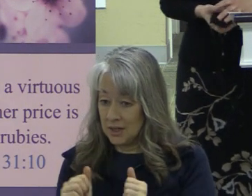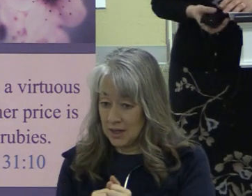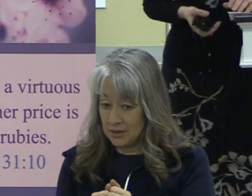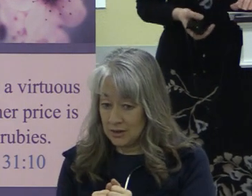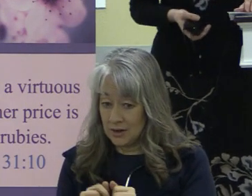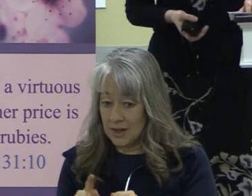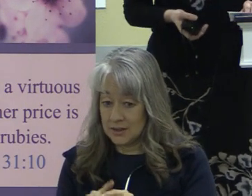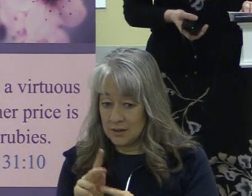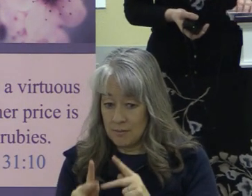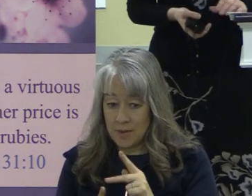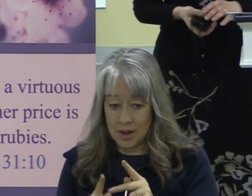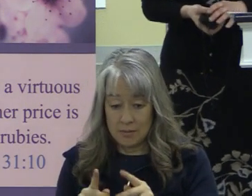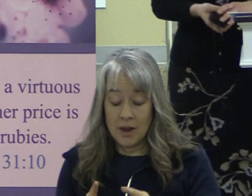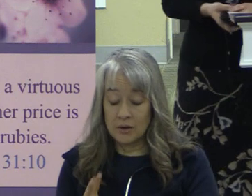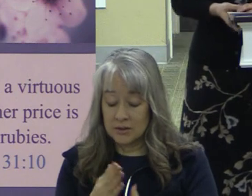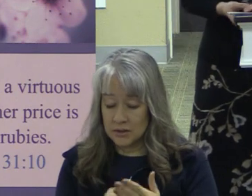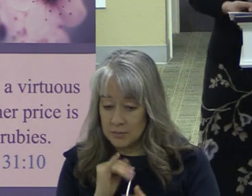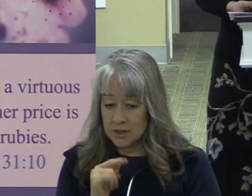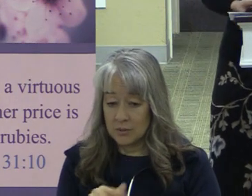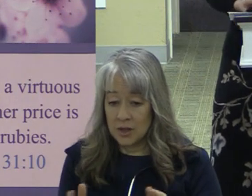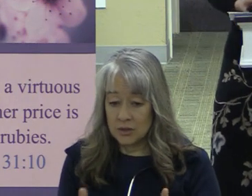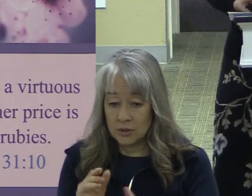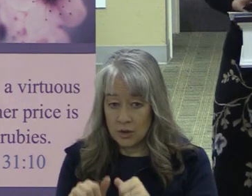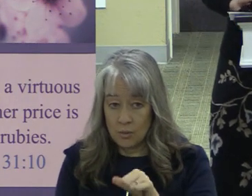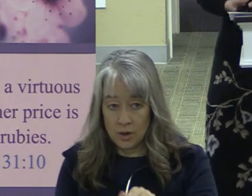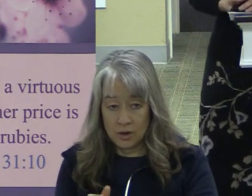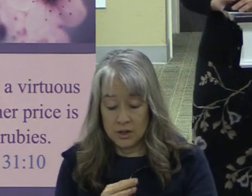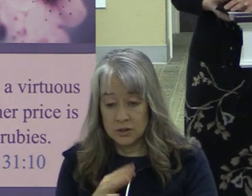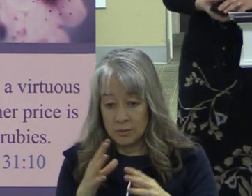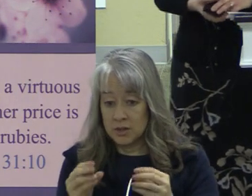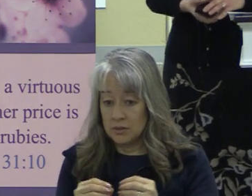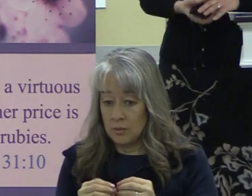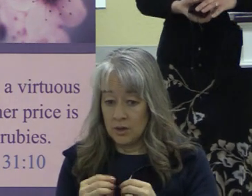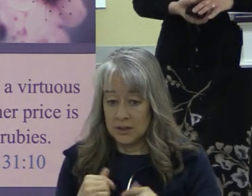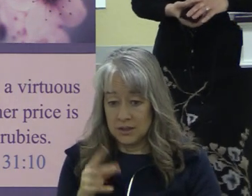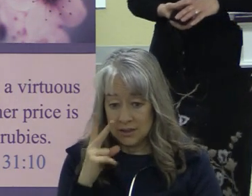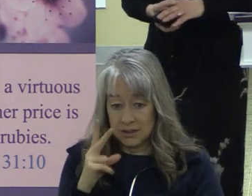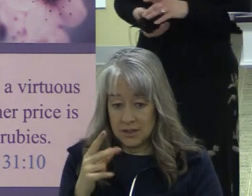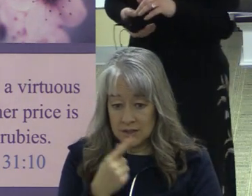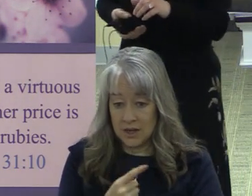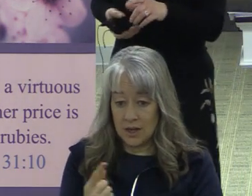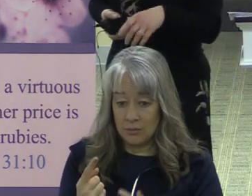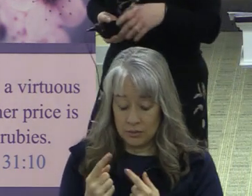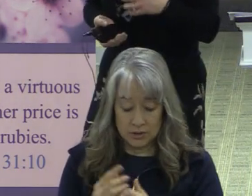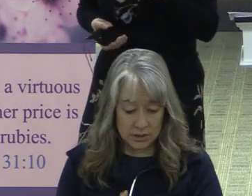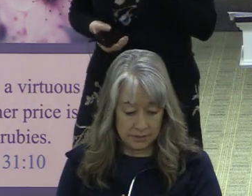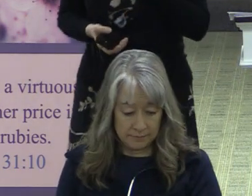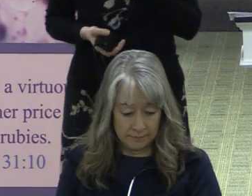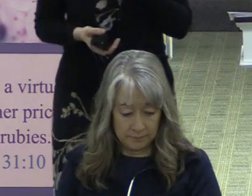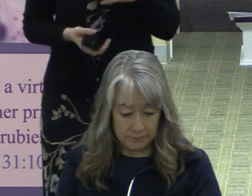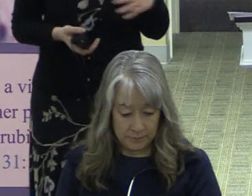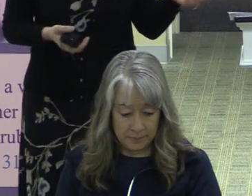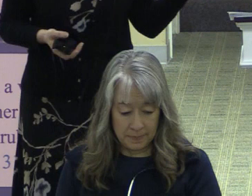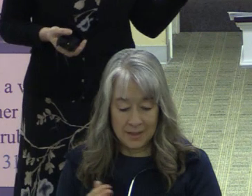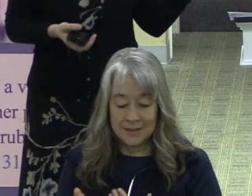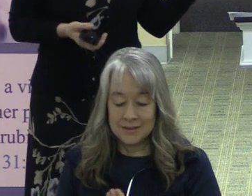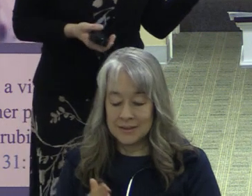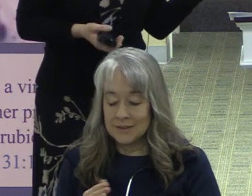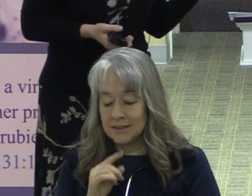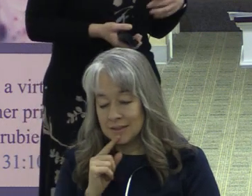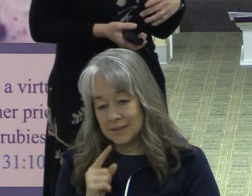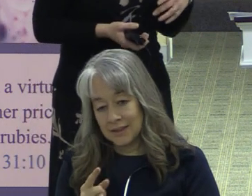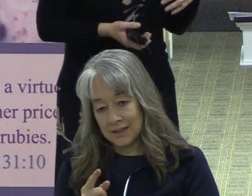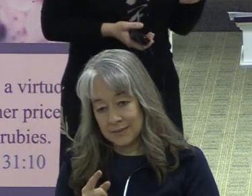together, as the manner of some is, but exhorting one another, and so much the more as you see the day approaching." And it's easy to